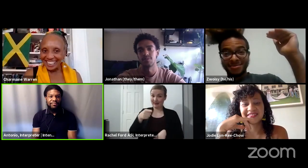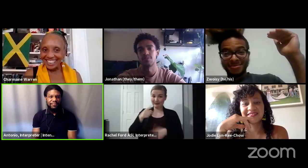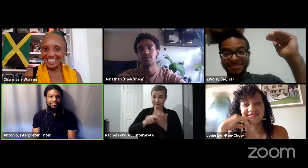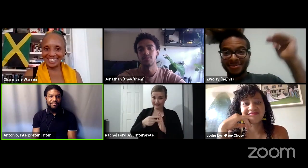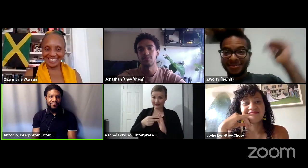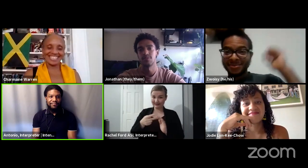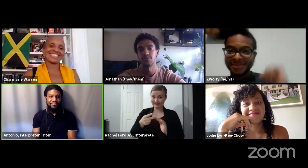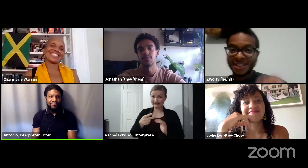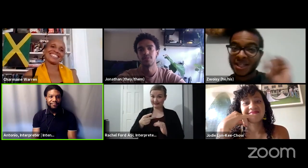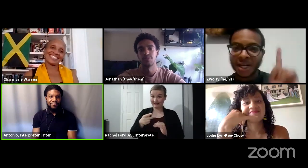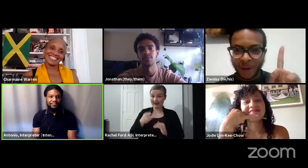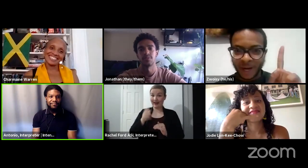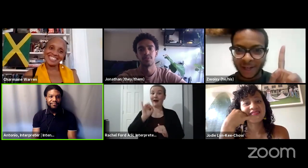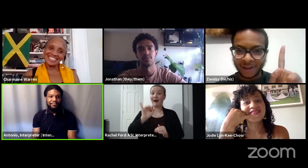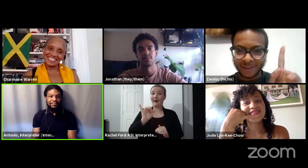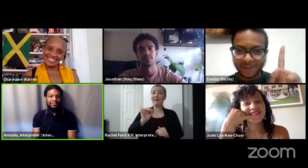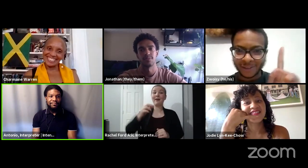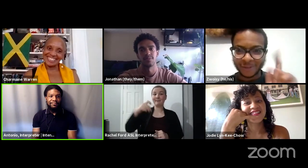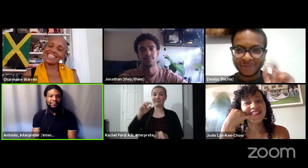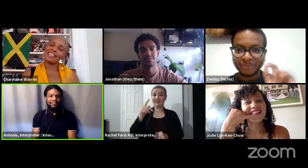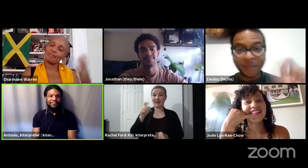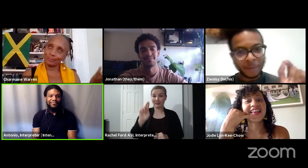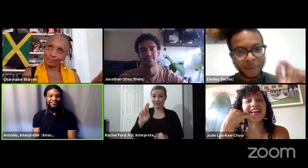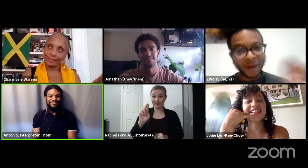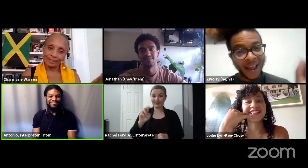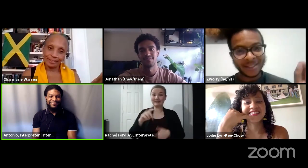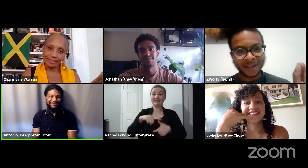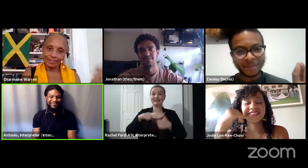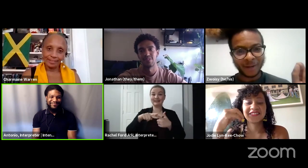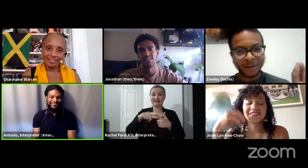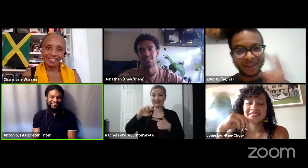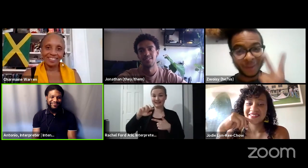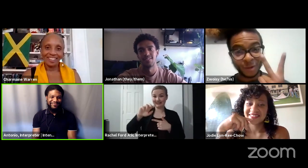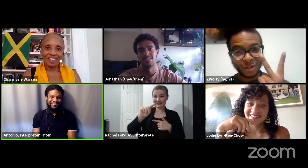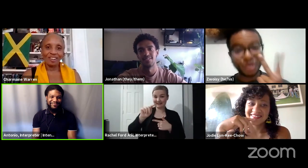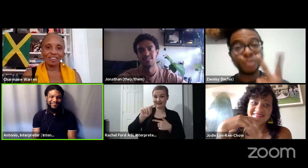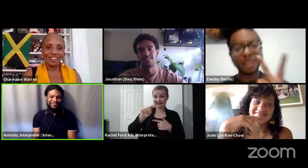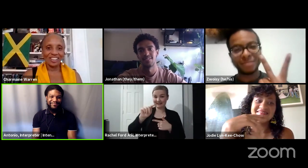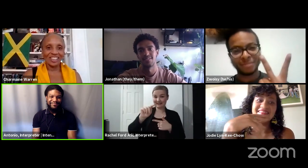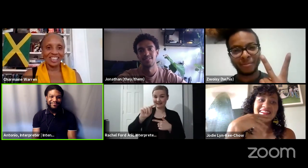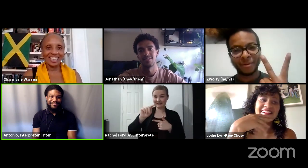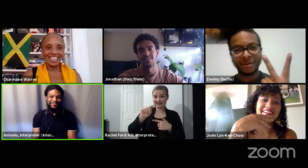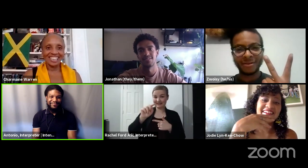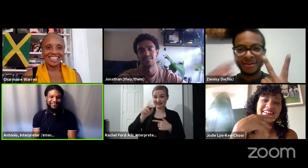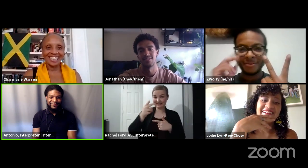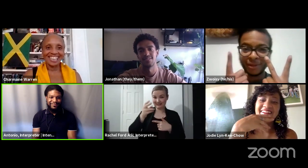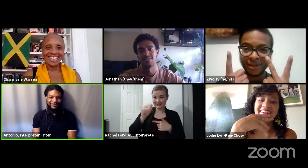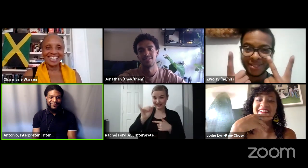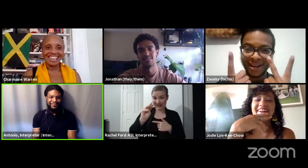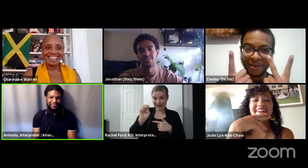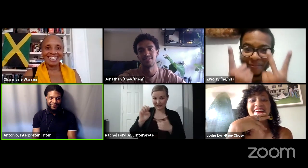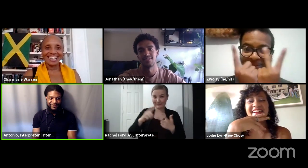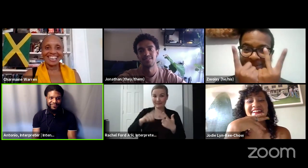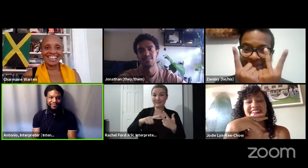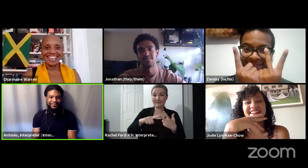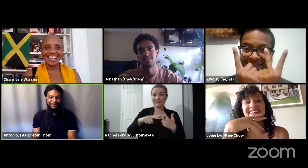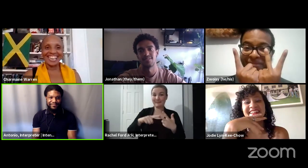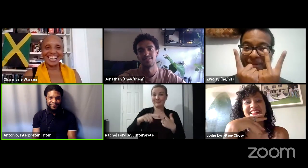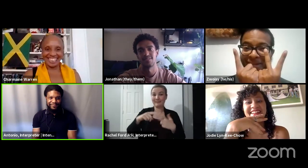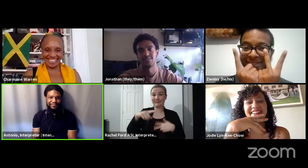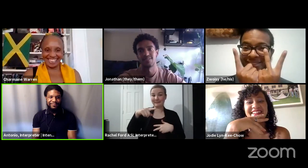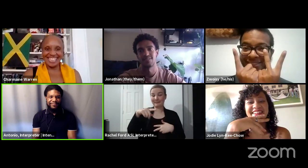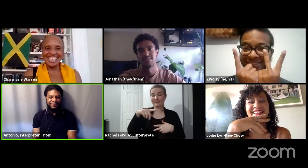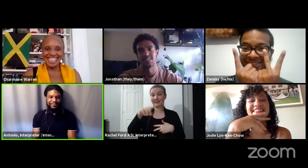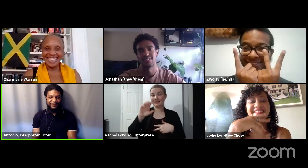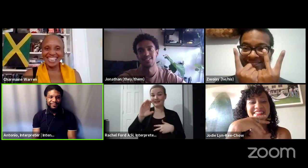there. Scotch bonnet also. Black pepper and scotch bonnet. Those two types of pepper plus thyme. That's